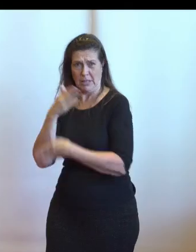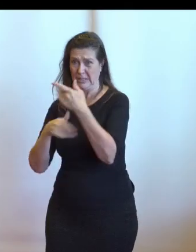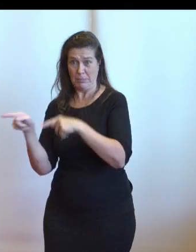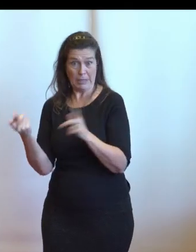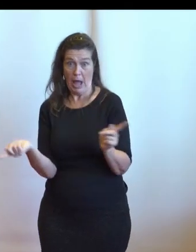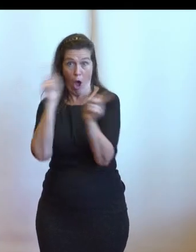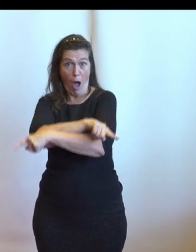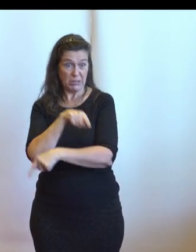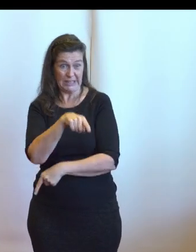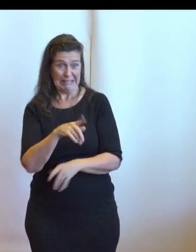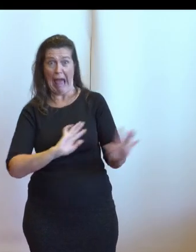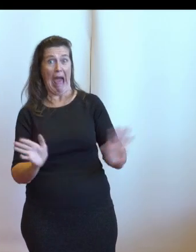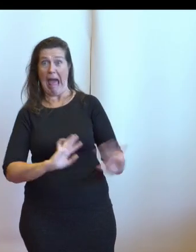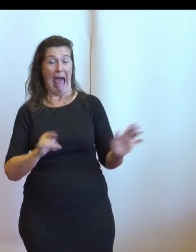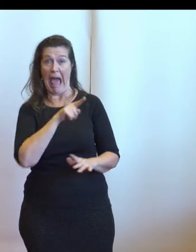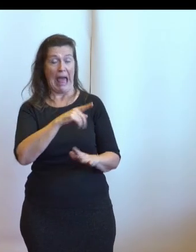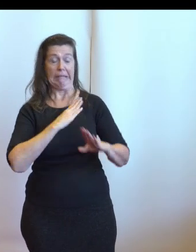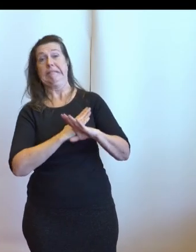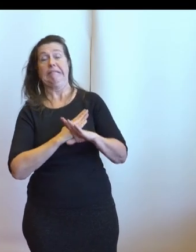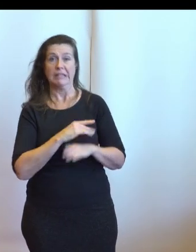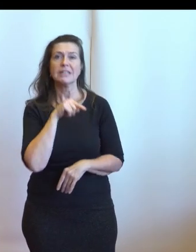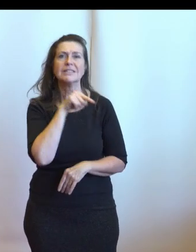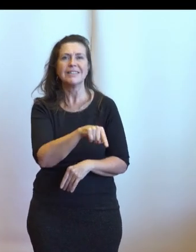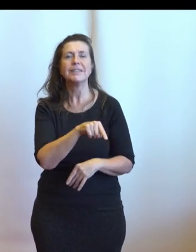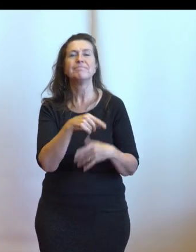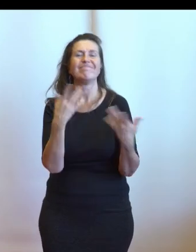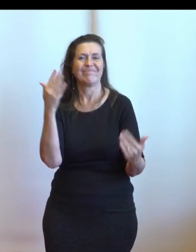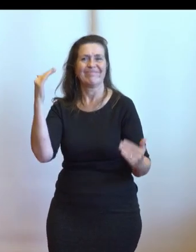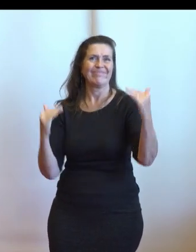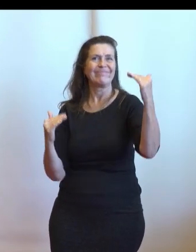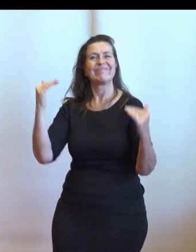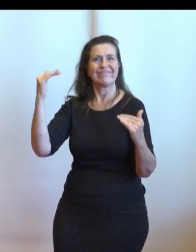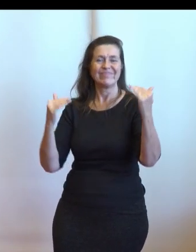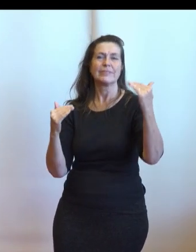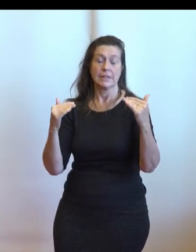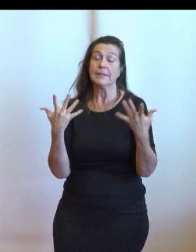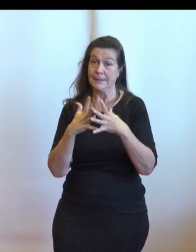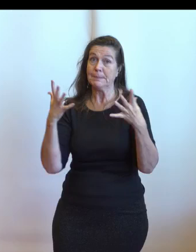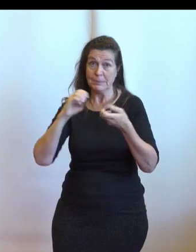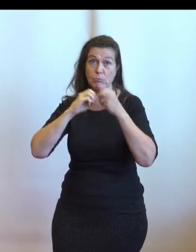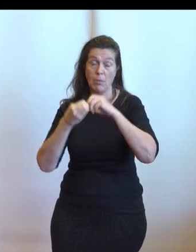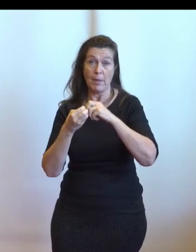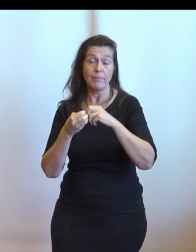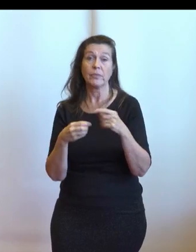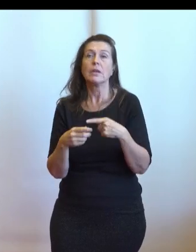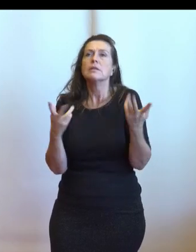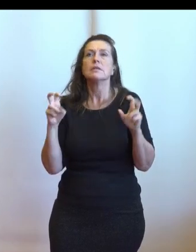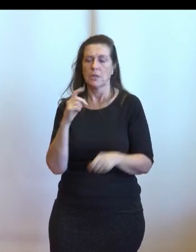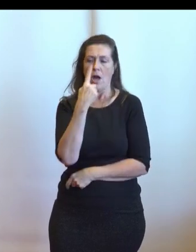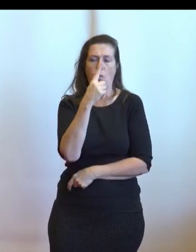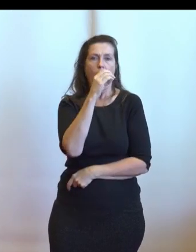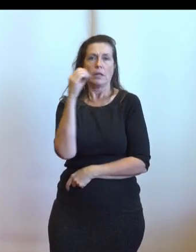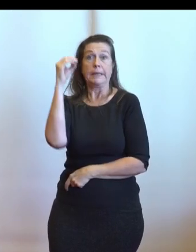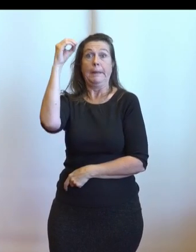accessible at the expense of usability, which is often a big problem. You know, 100% accessibility